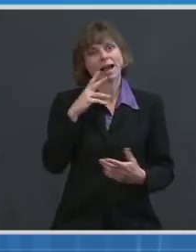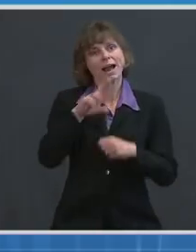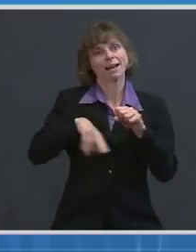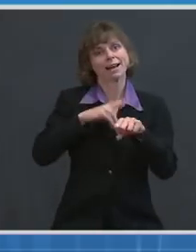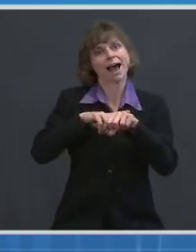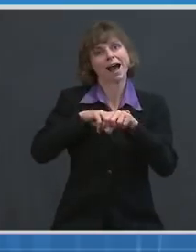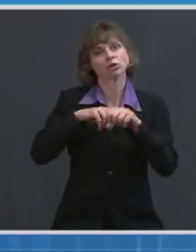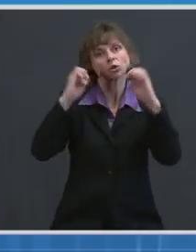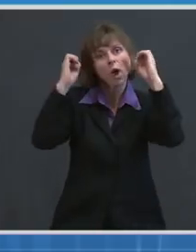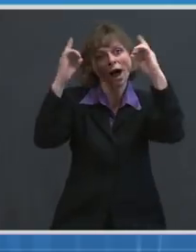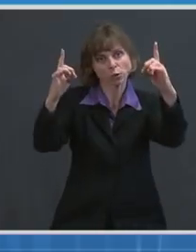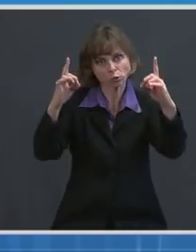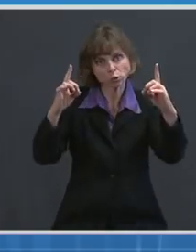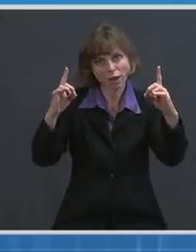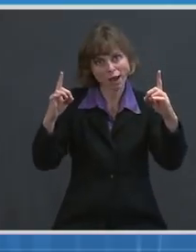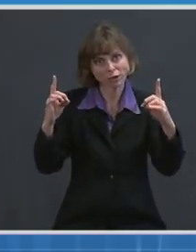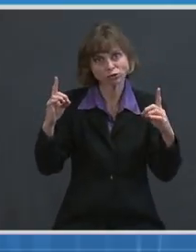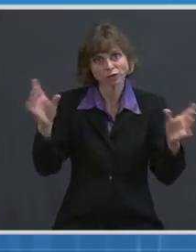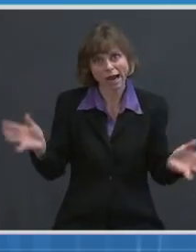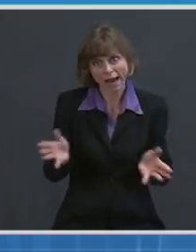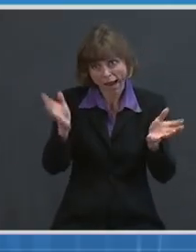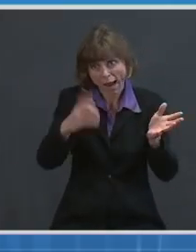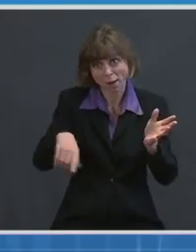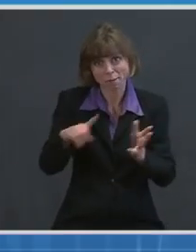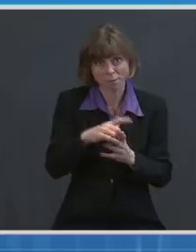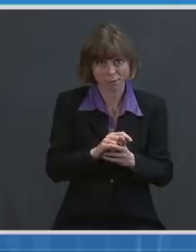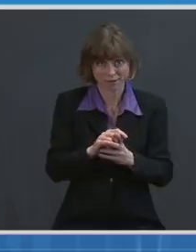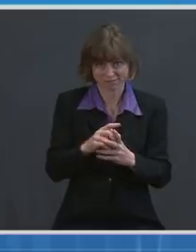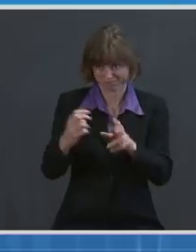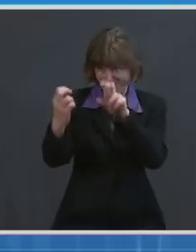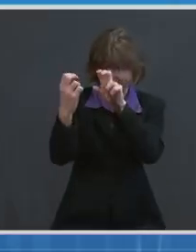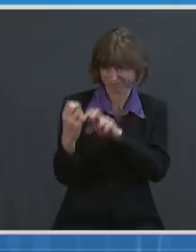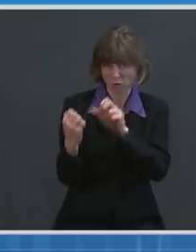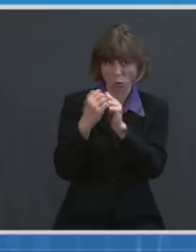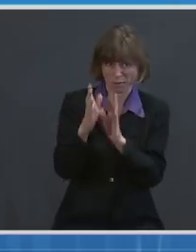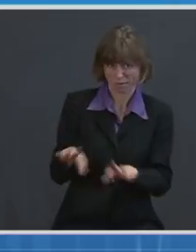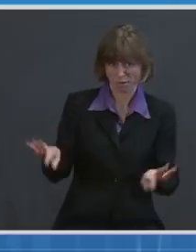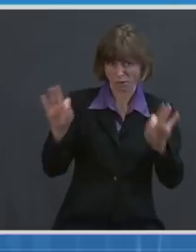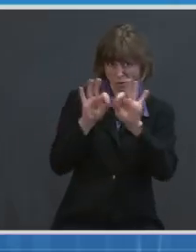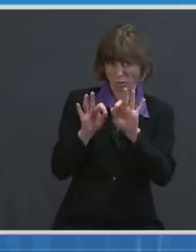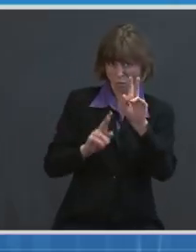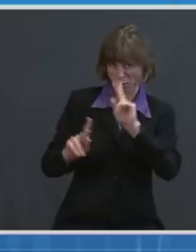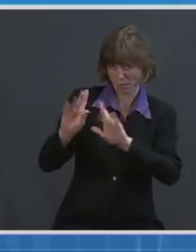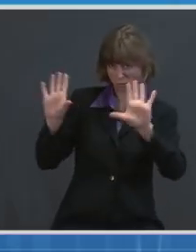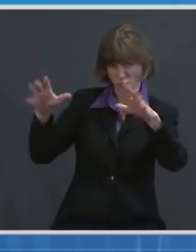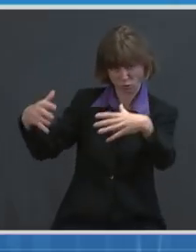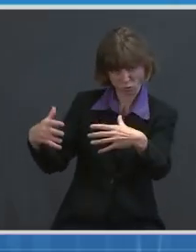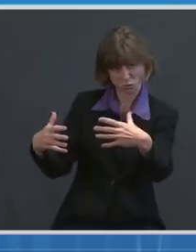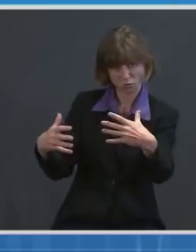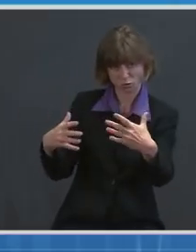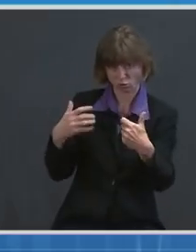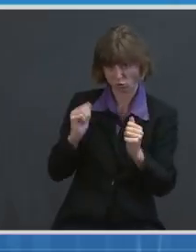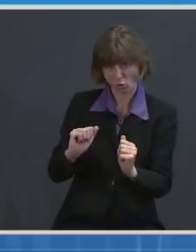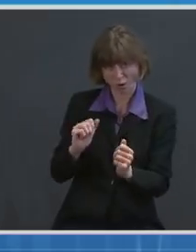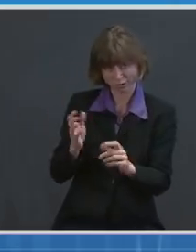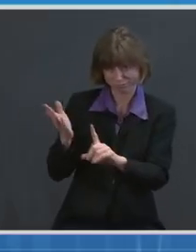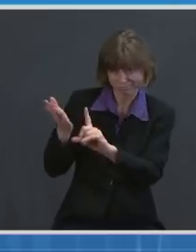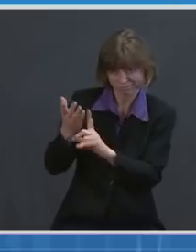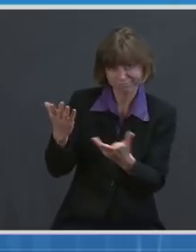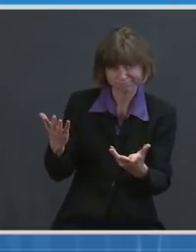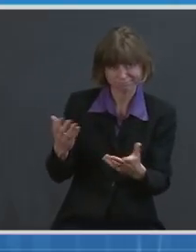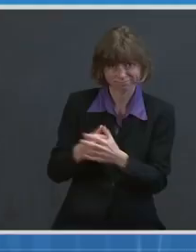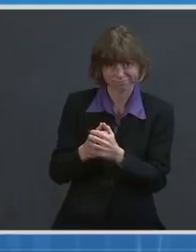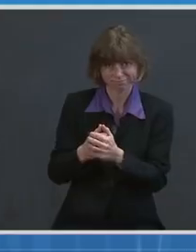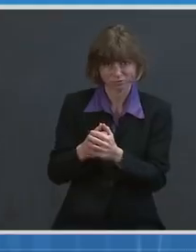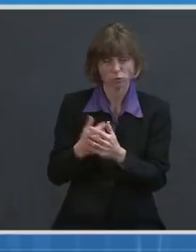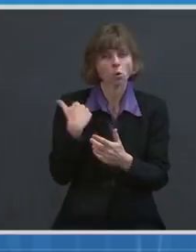hosting roundtables with key constituencies to make sure that we get that effort right. We're building relationships with trusted messengers